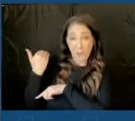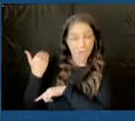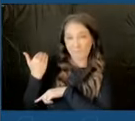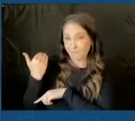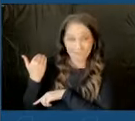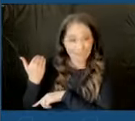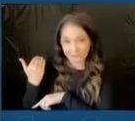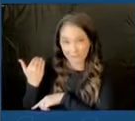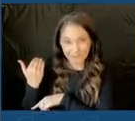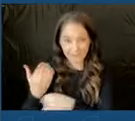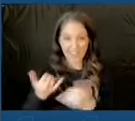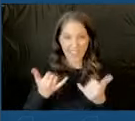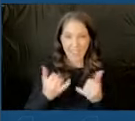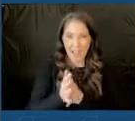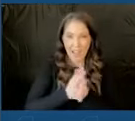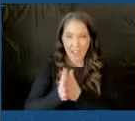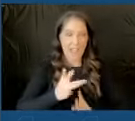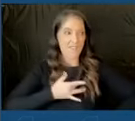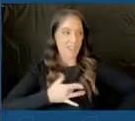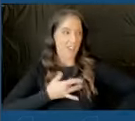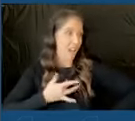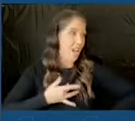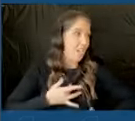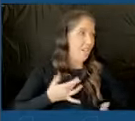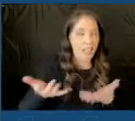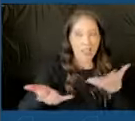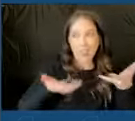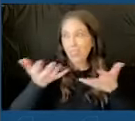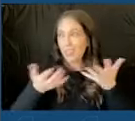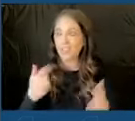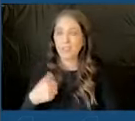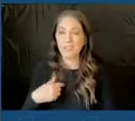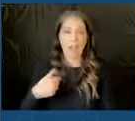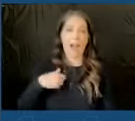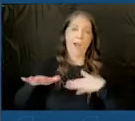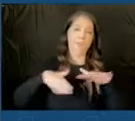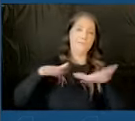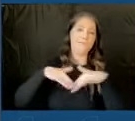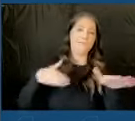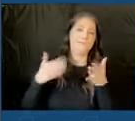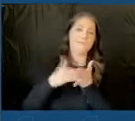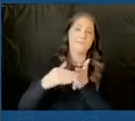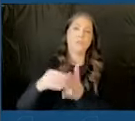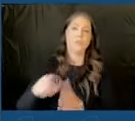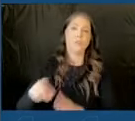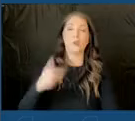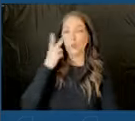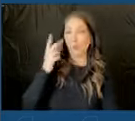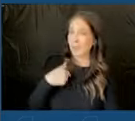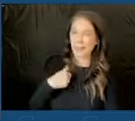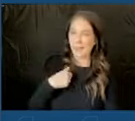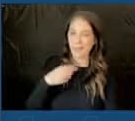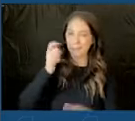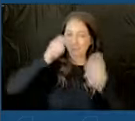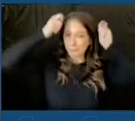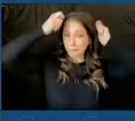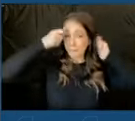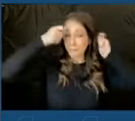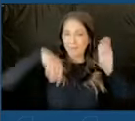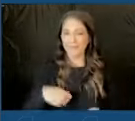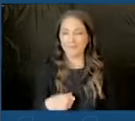said, I walk it all the time. I'm out everywhere. You just don't see me because I'm wearing a ponytail and a baseball hat. So I'm slipping in and